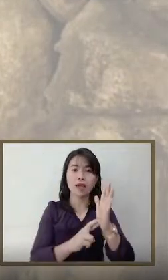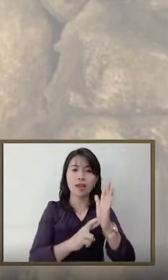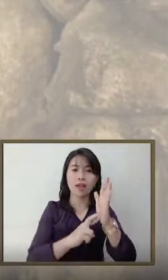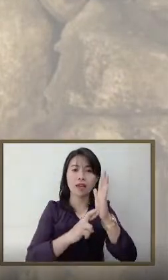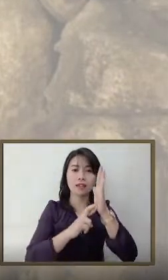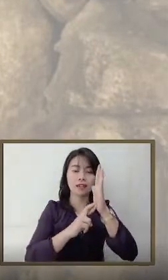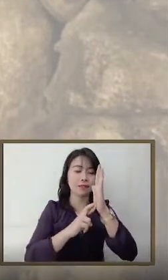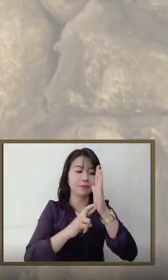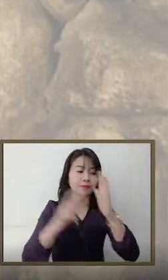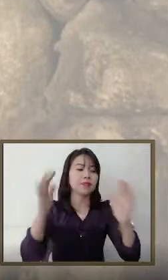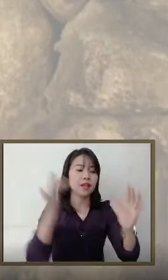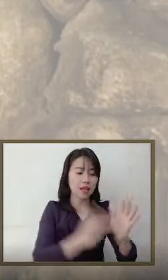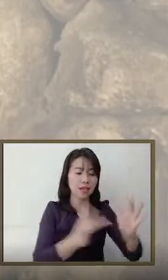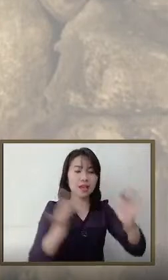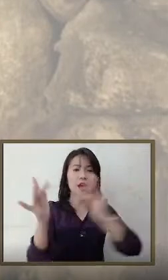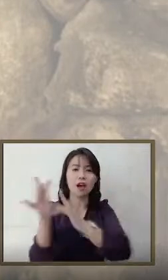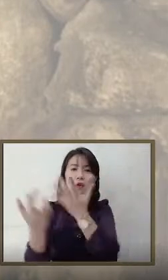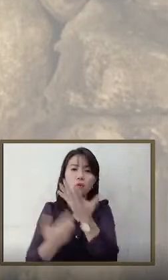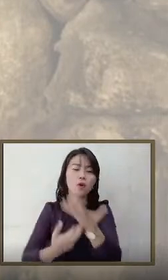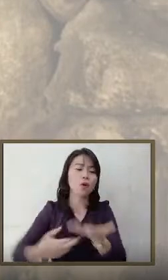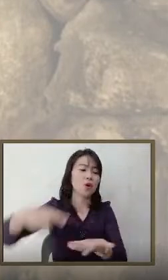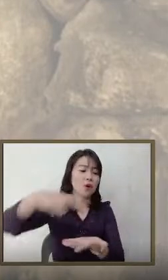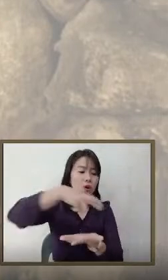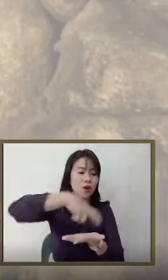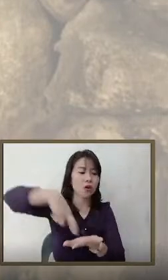reign. Everybody sing it. He